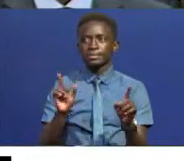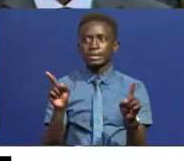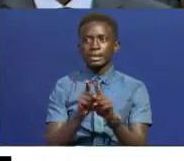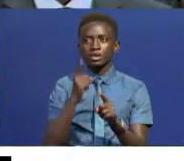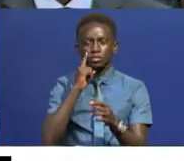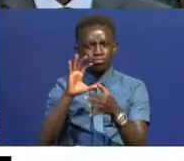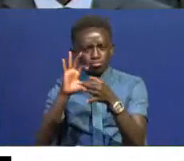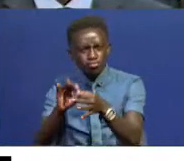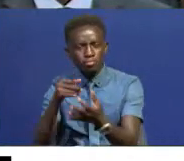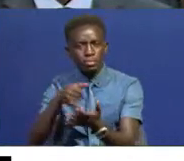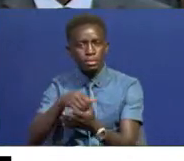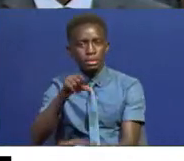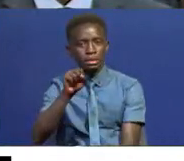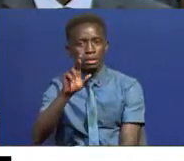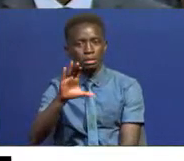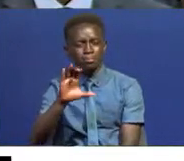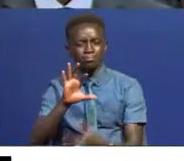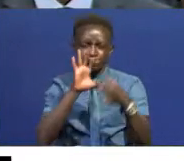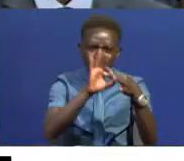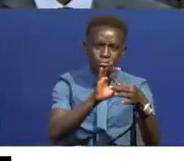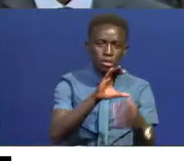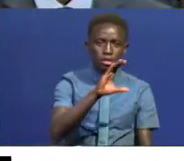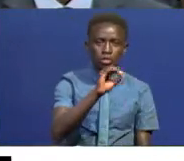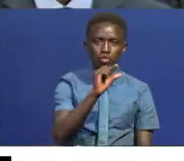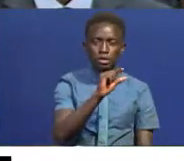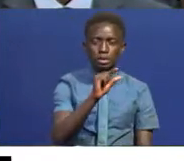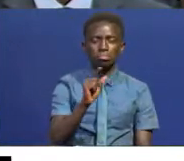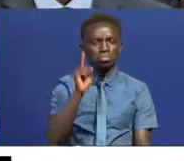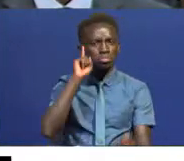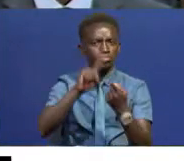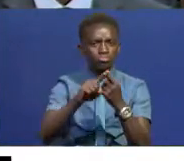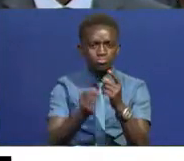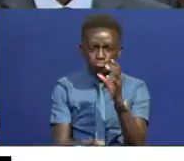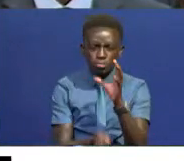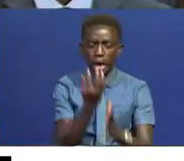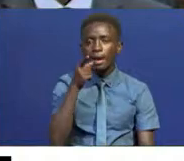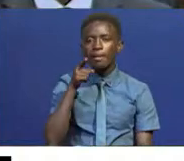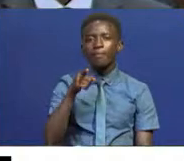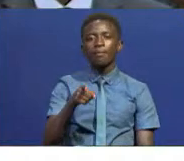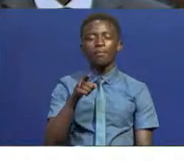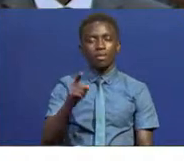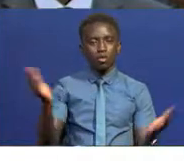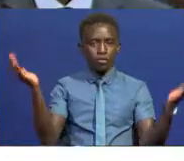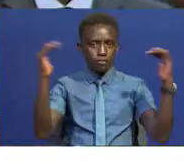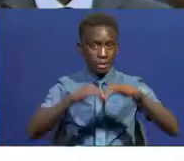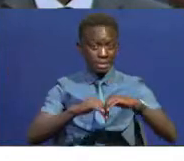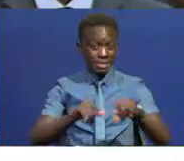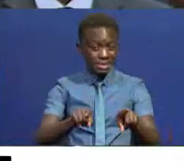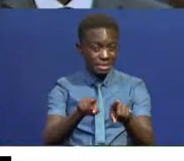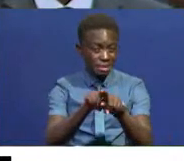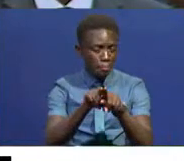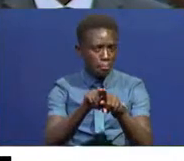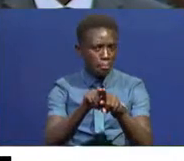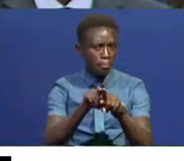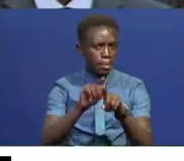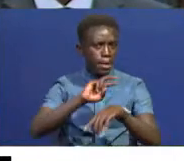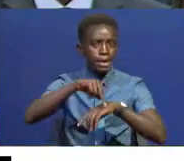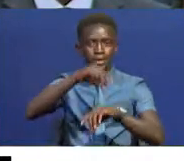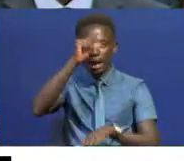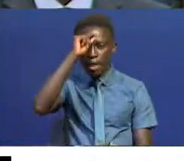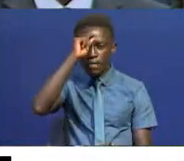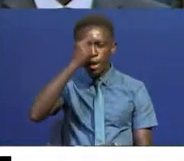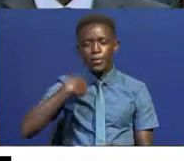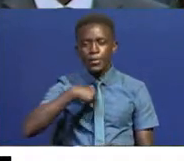of Governors to set up this conference. As a national government, we have taken the lead with